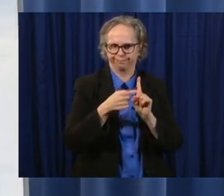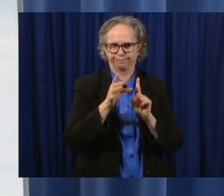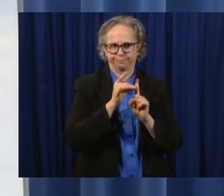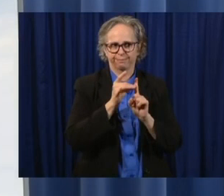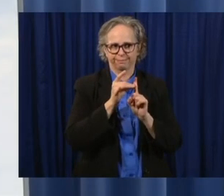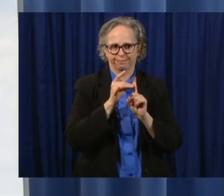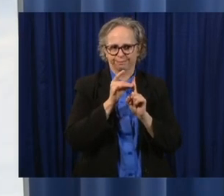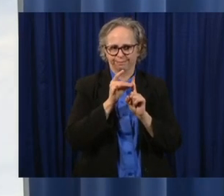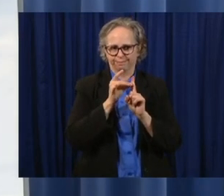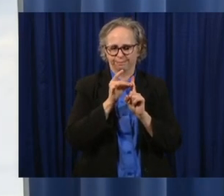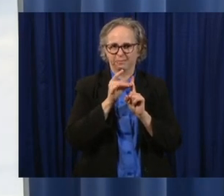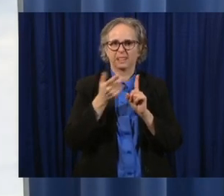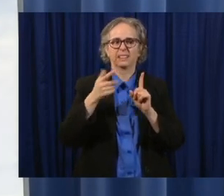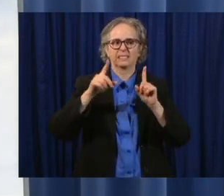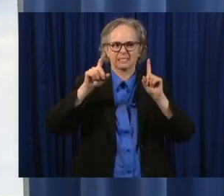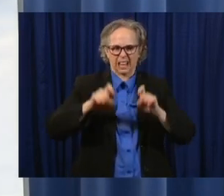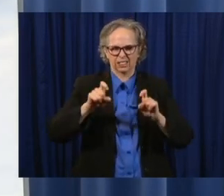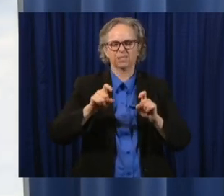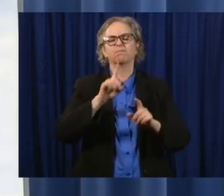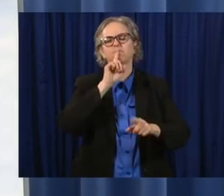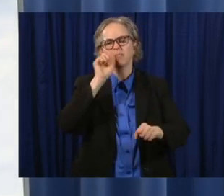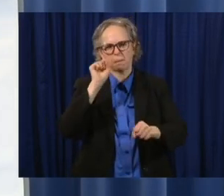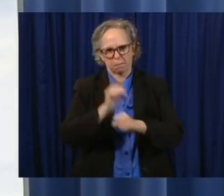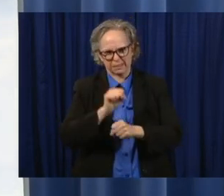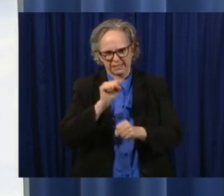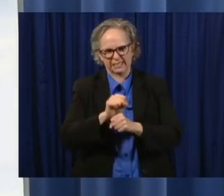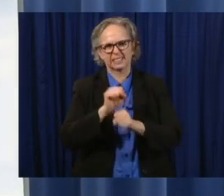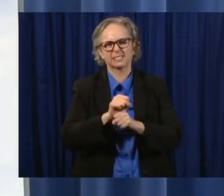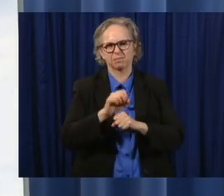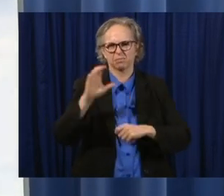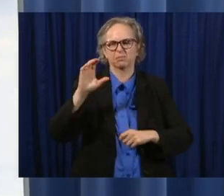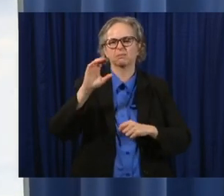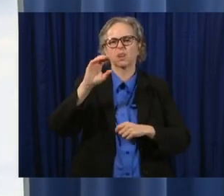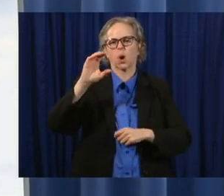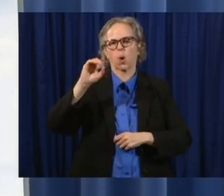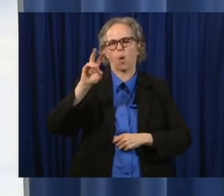be positive. Let's put a big positive here.